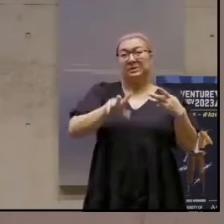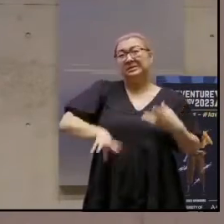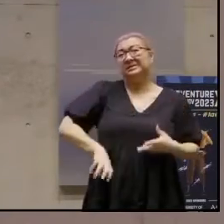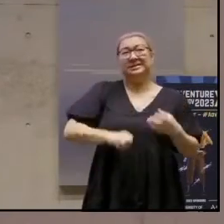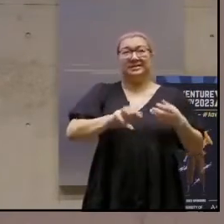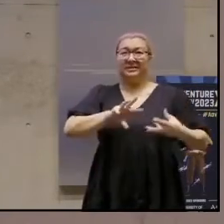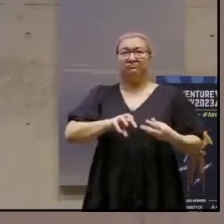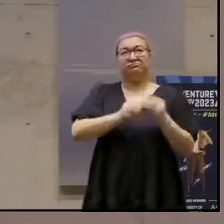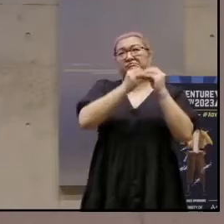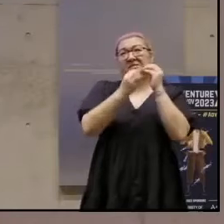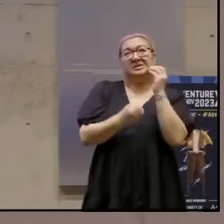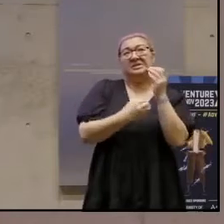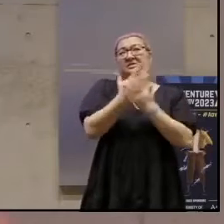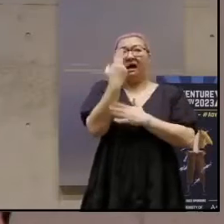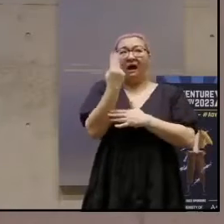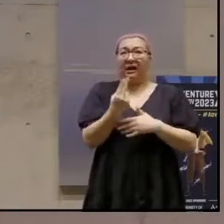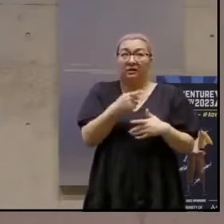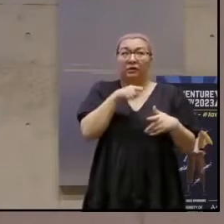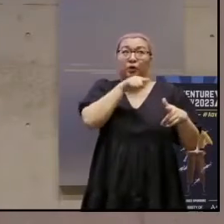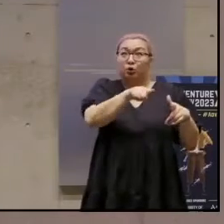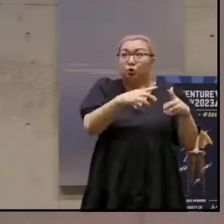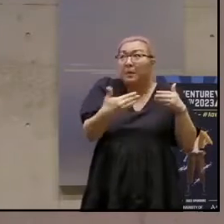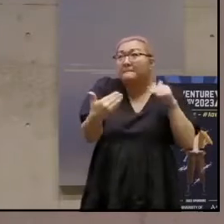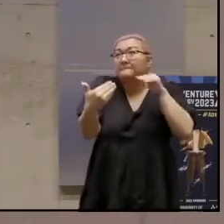structure comes from as an analyzation of what?